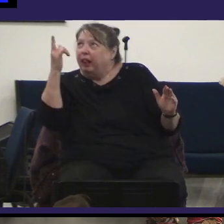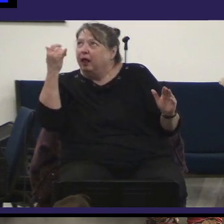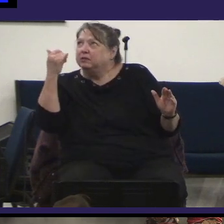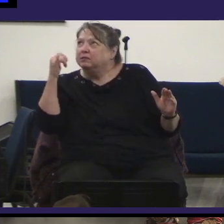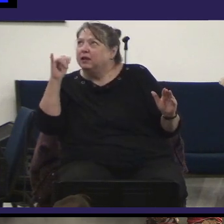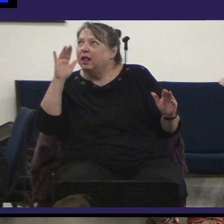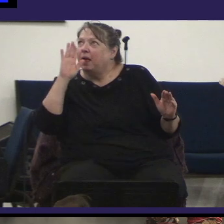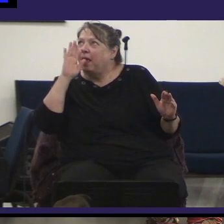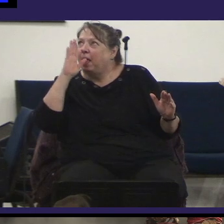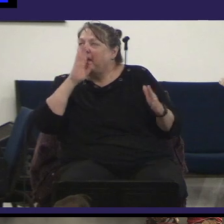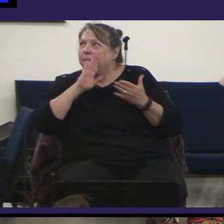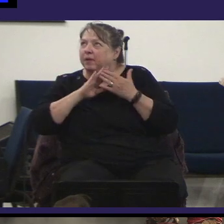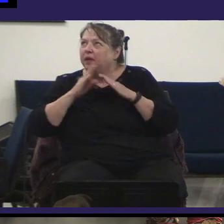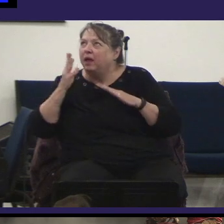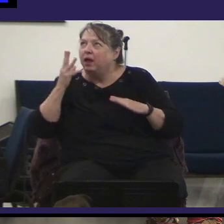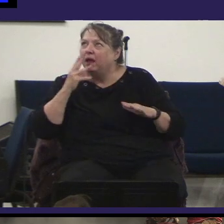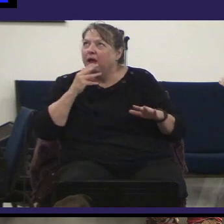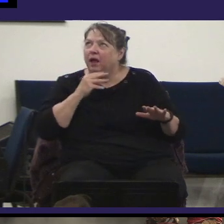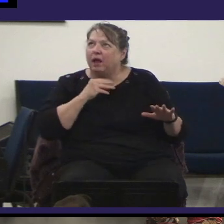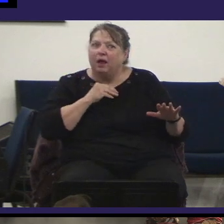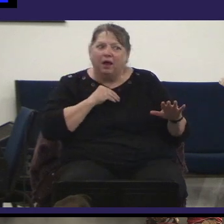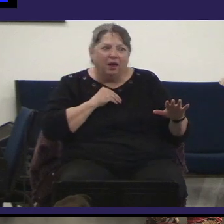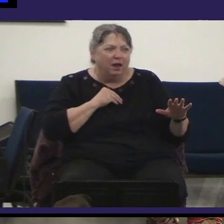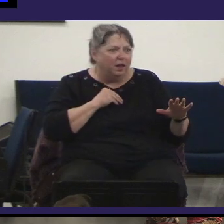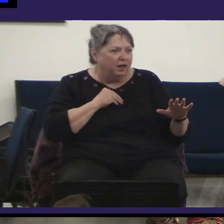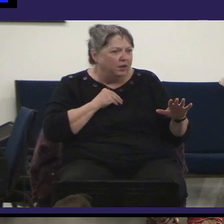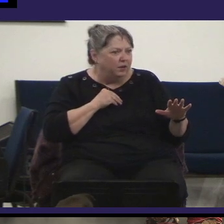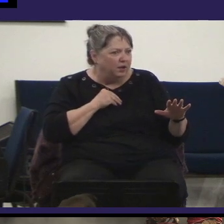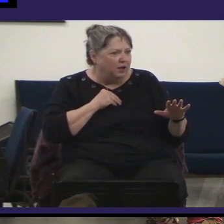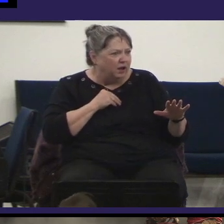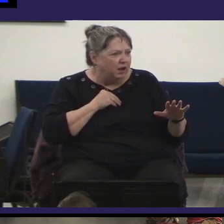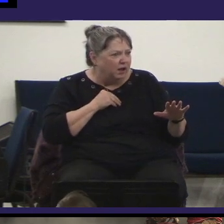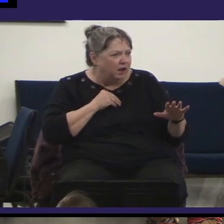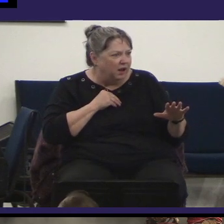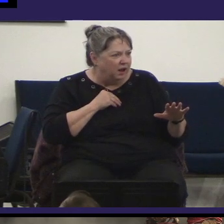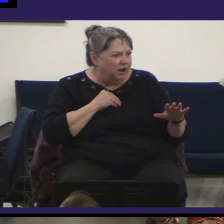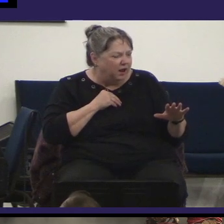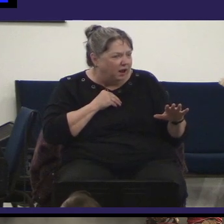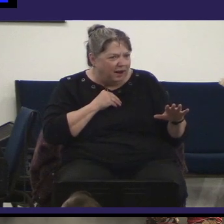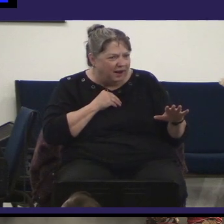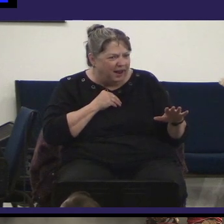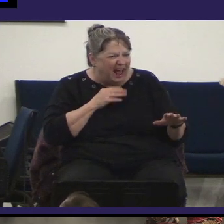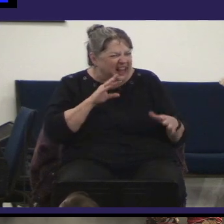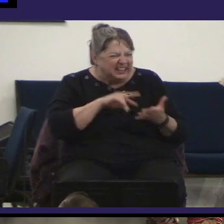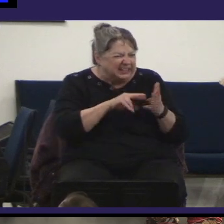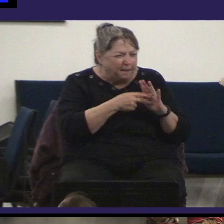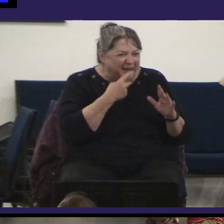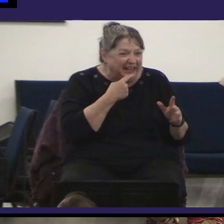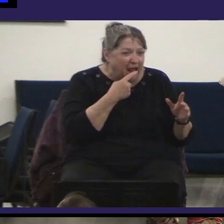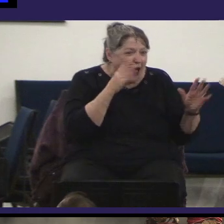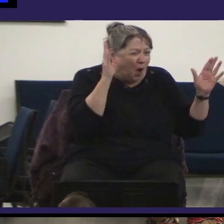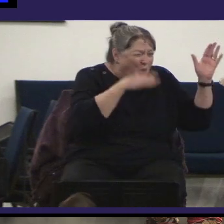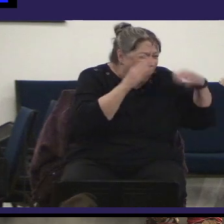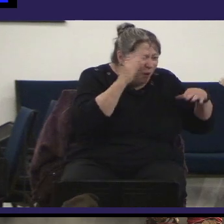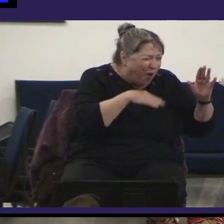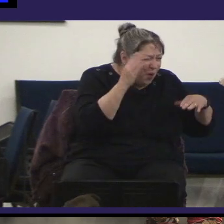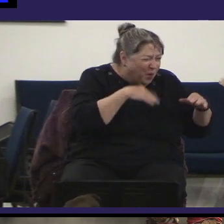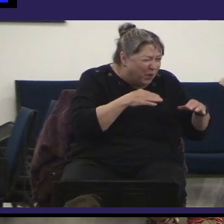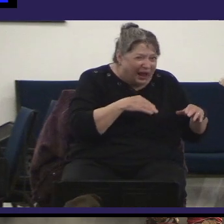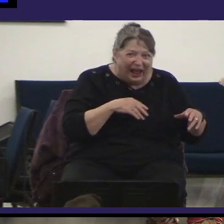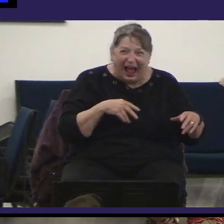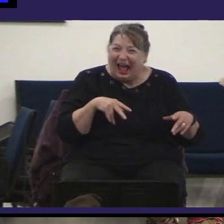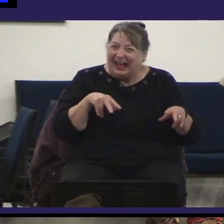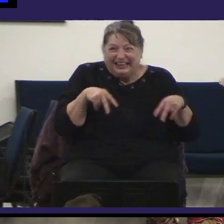It doesn't mean that everything is fine and dandy and I'm going around, skipping and having a wonderful time. It doesn't mean